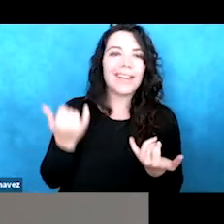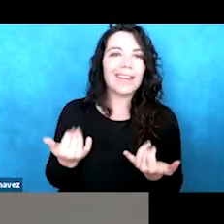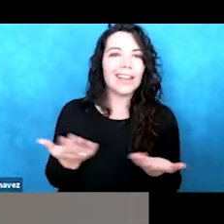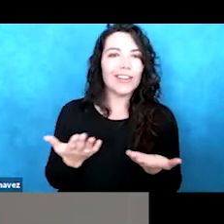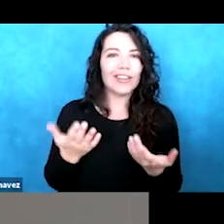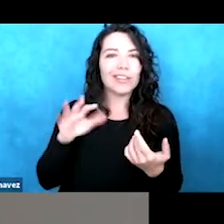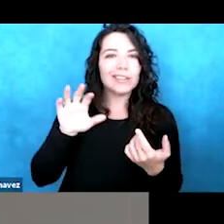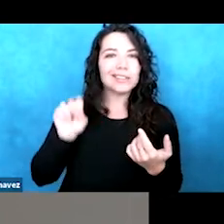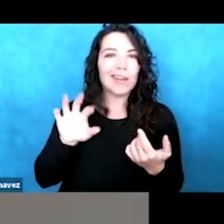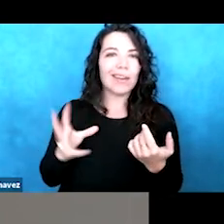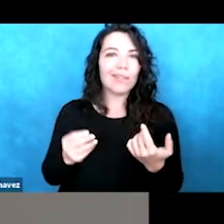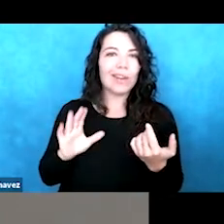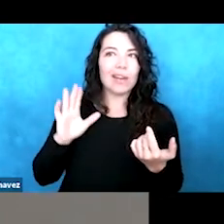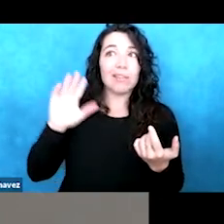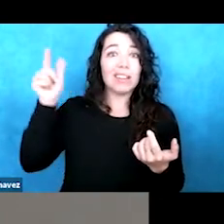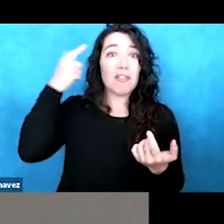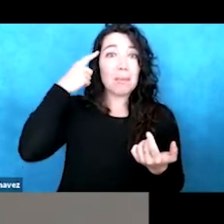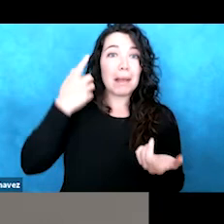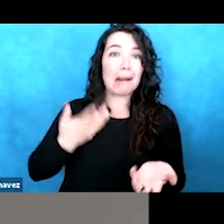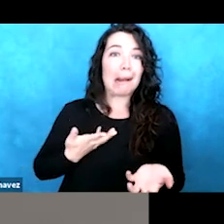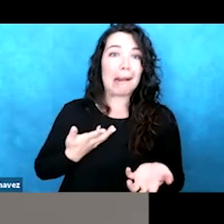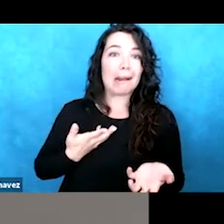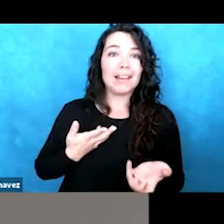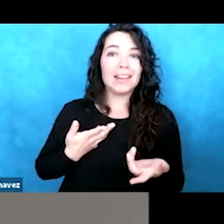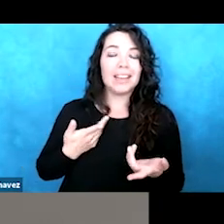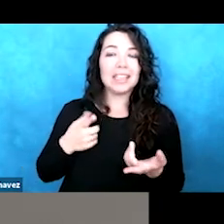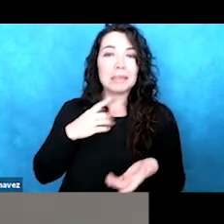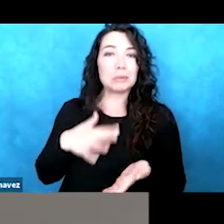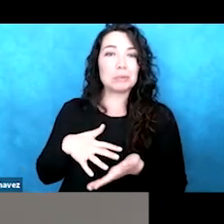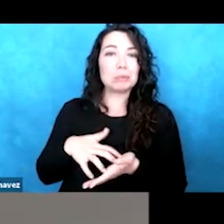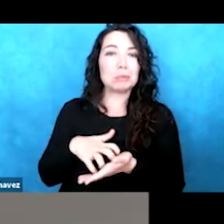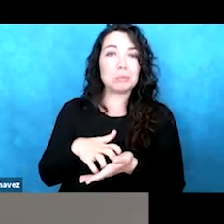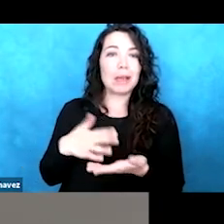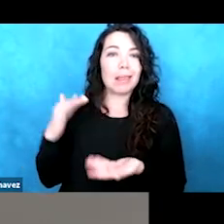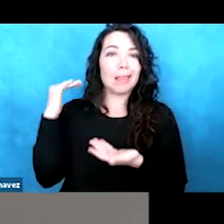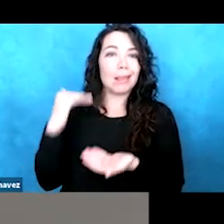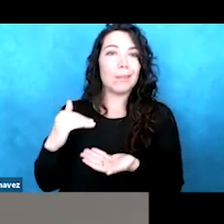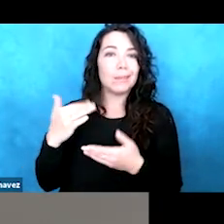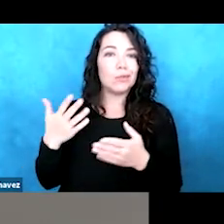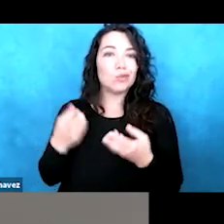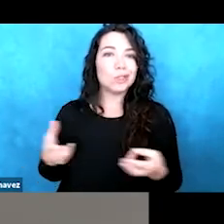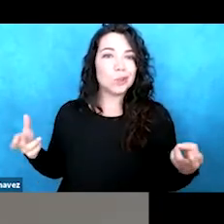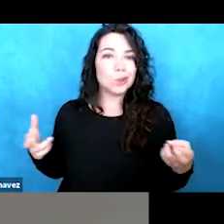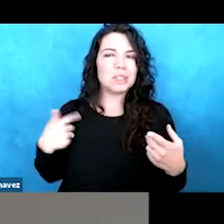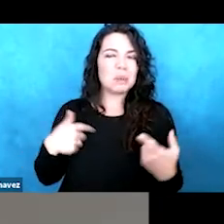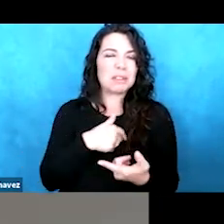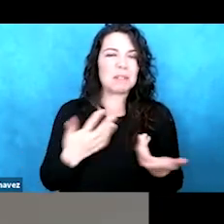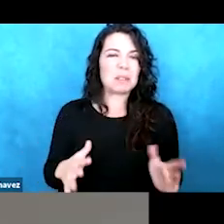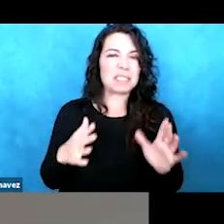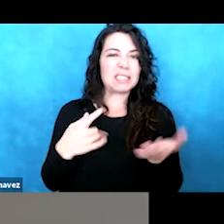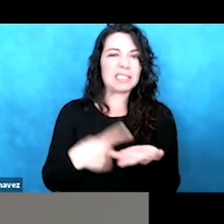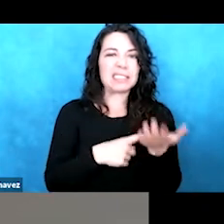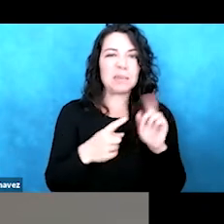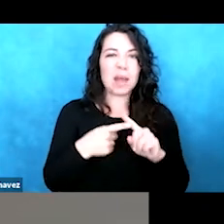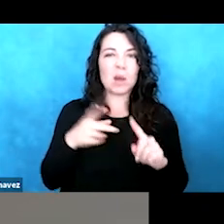very under-resourced, and I spoke a little bit earlier around pathologizing and diagnosing and referring, we really didn't want